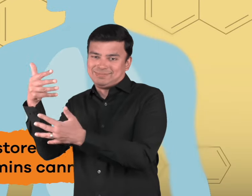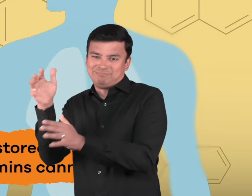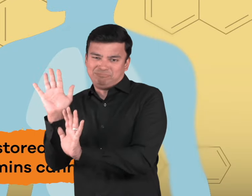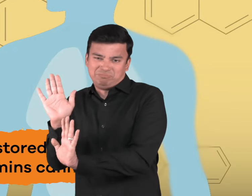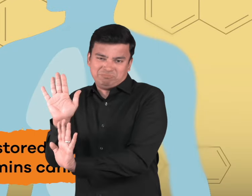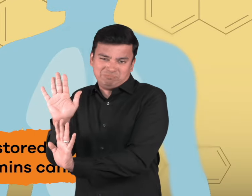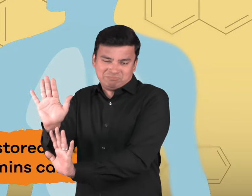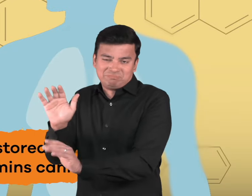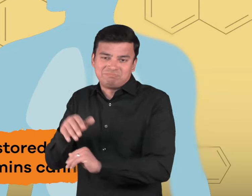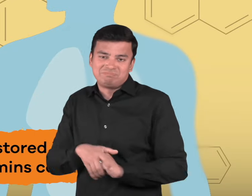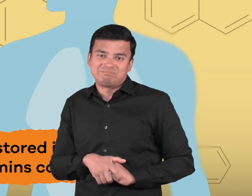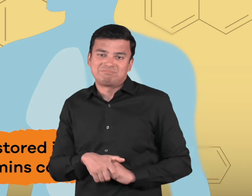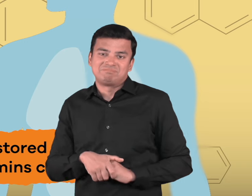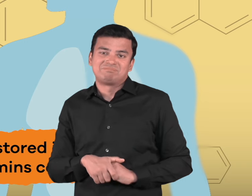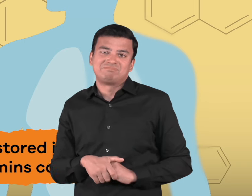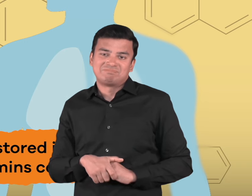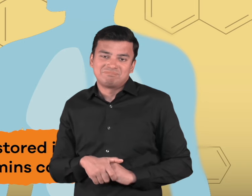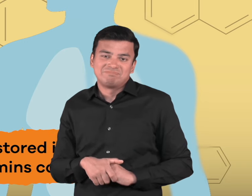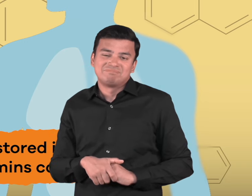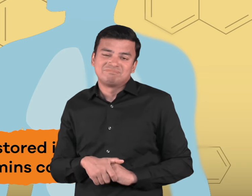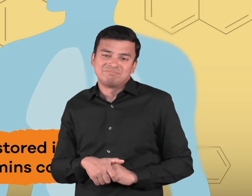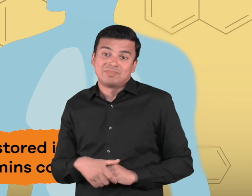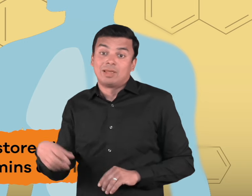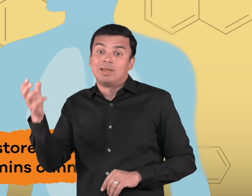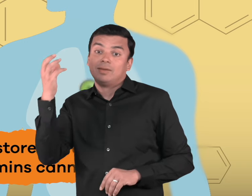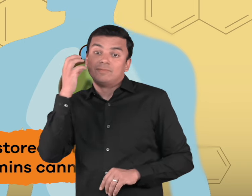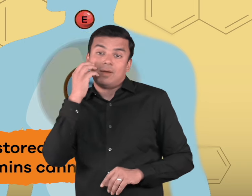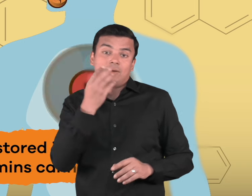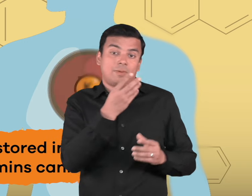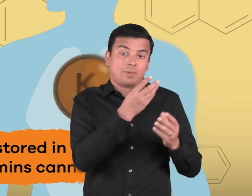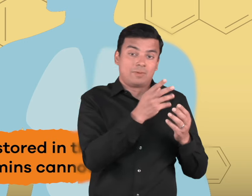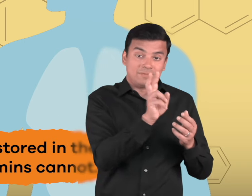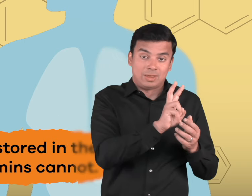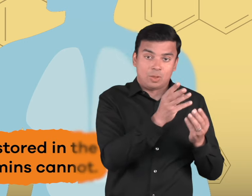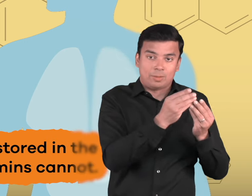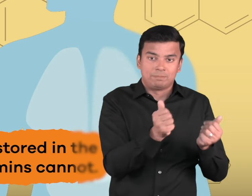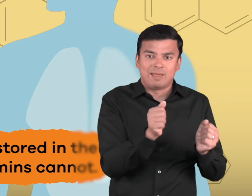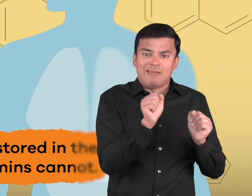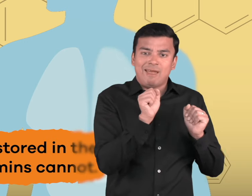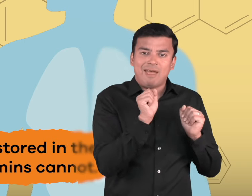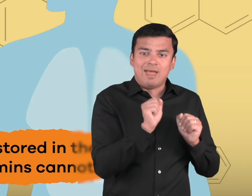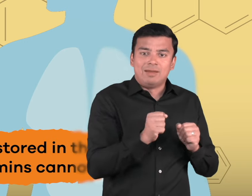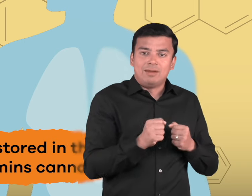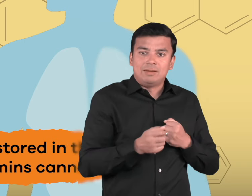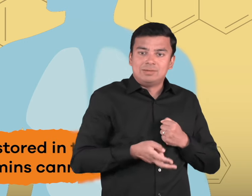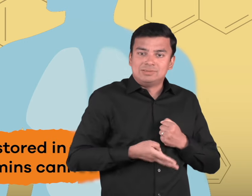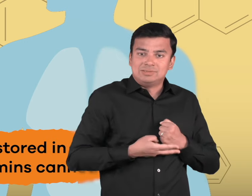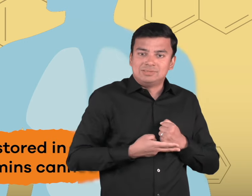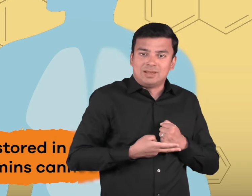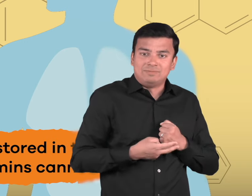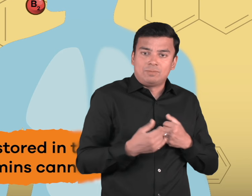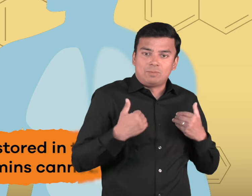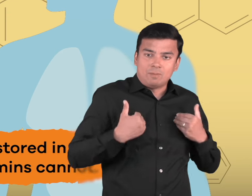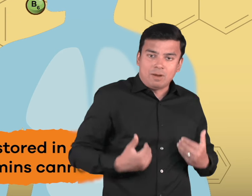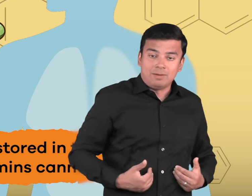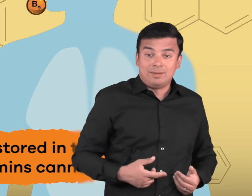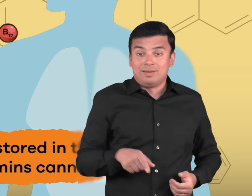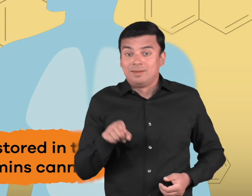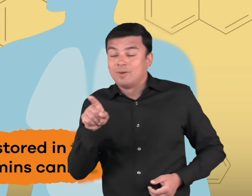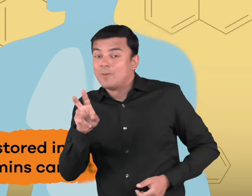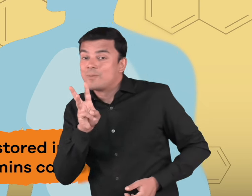interesting fact fat soluble vitamins can be stored in the body but water soluble